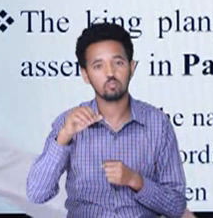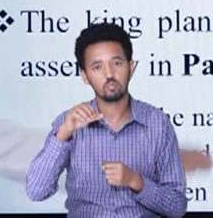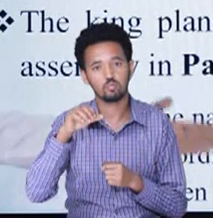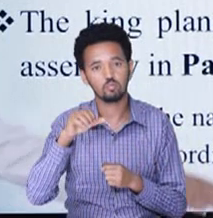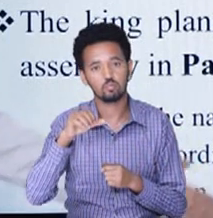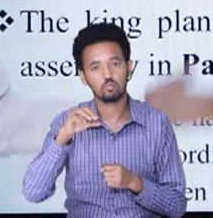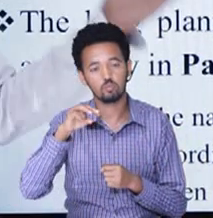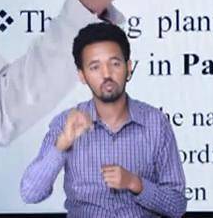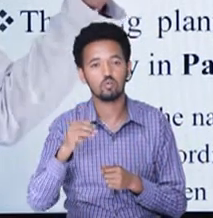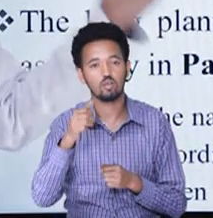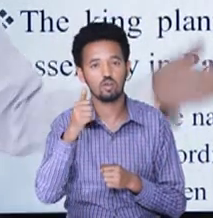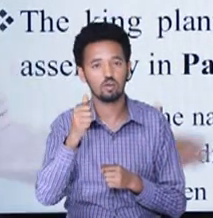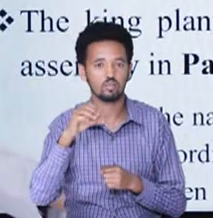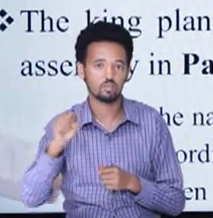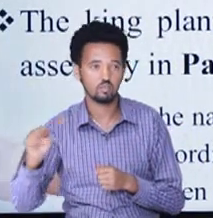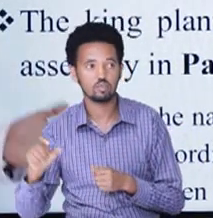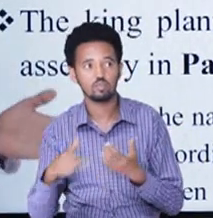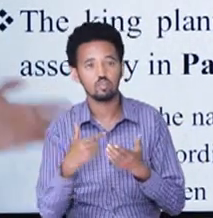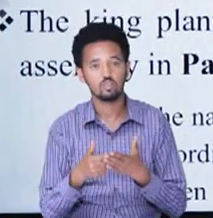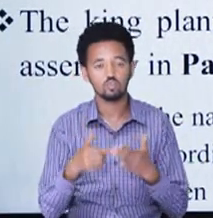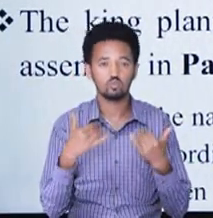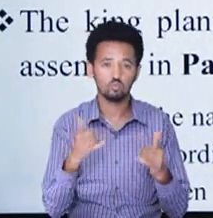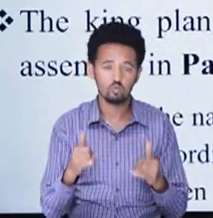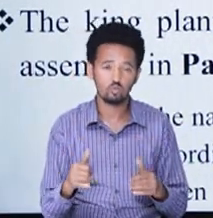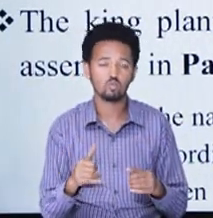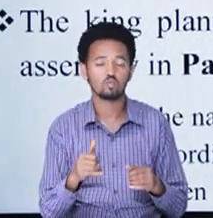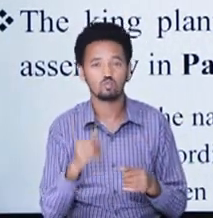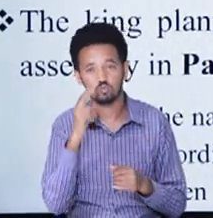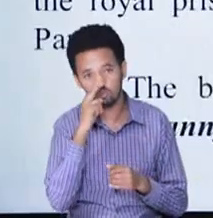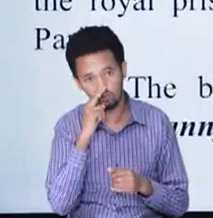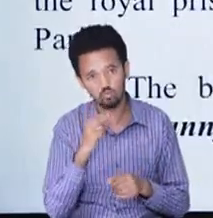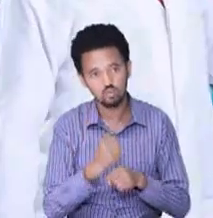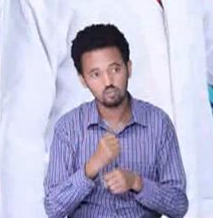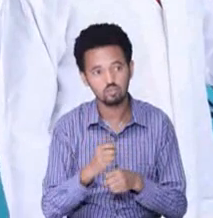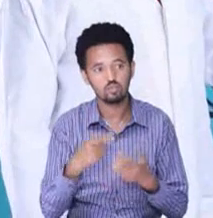ordinary people of Paris, the wage workers and small craftsmen.